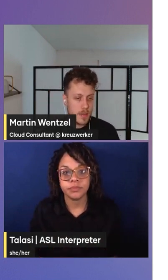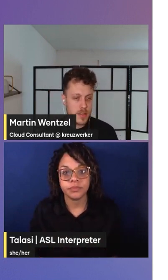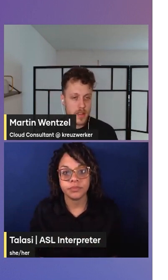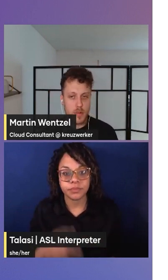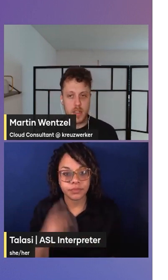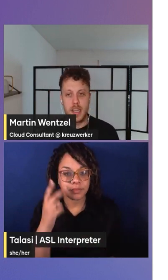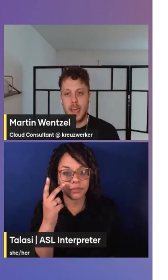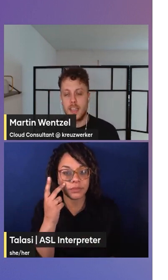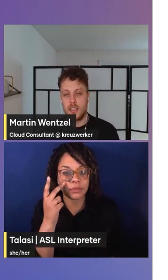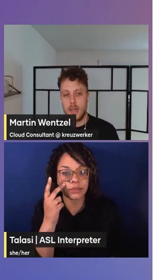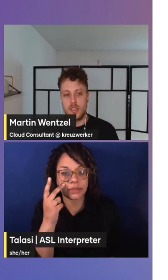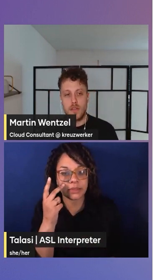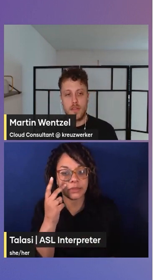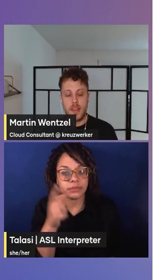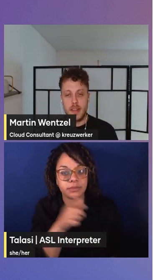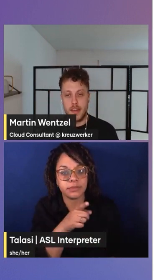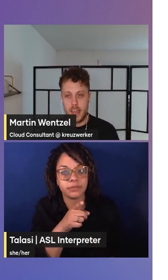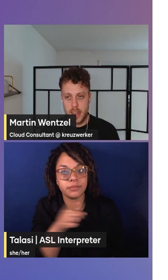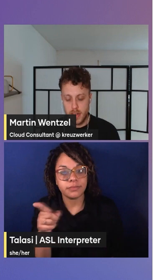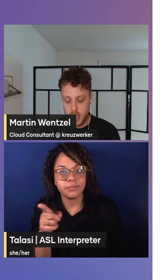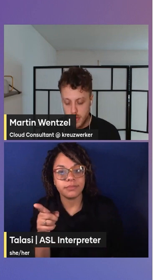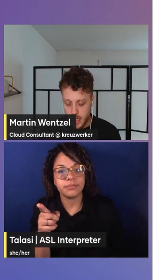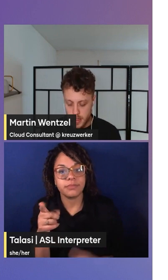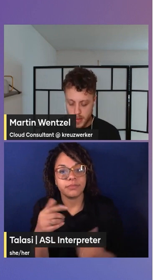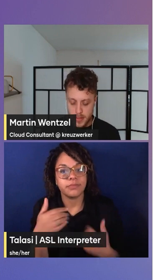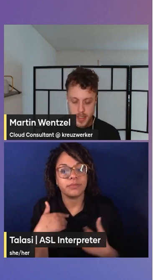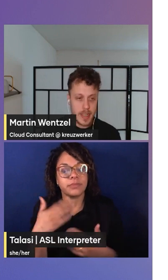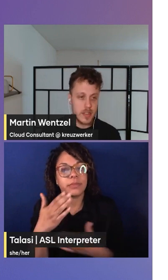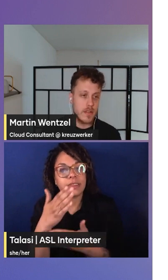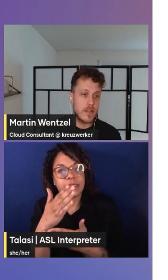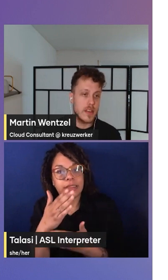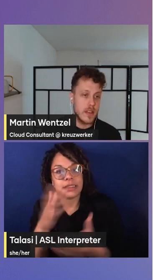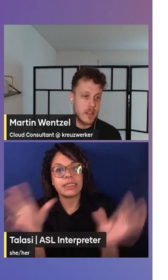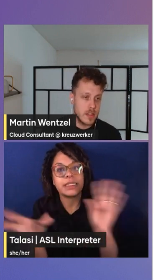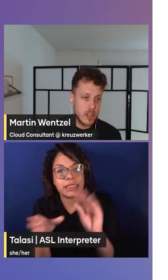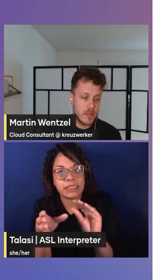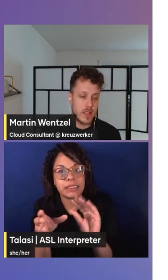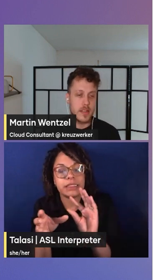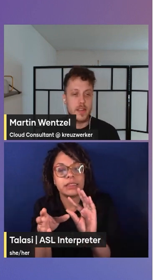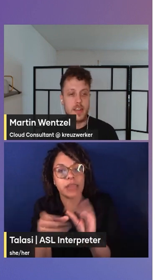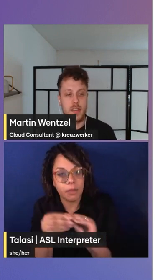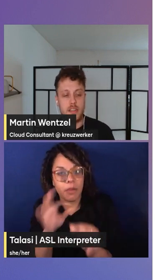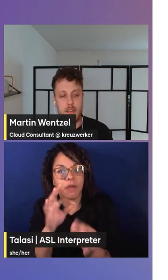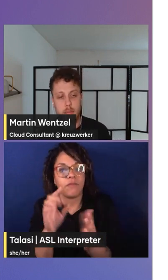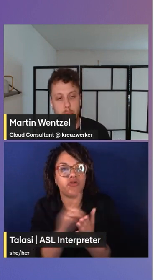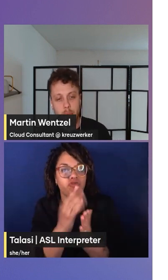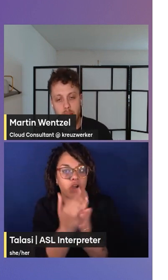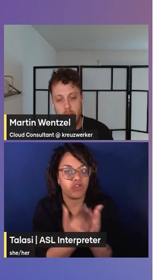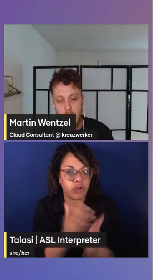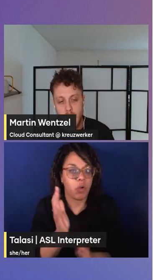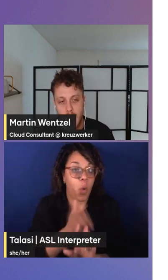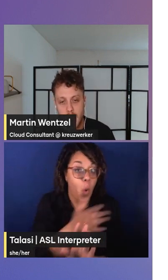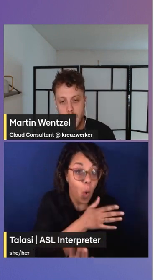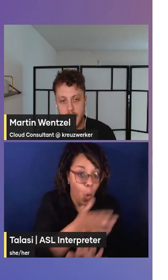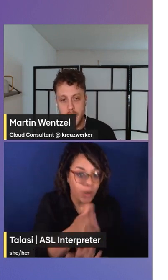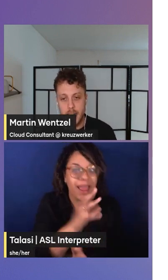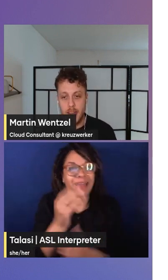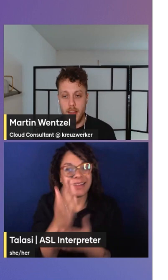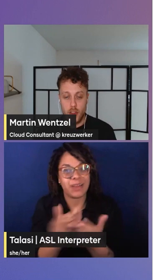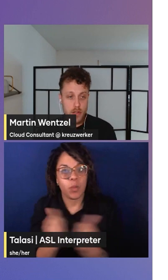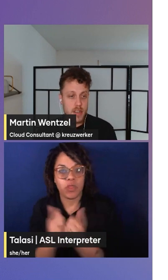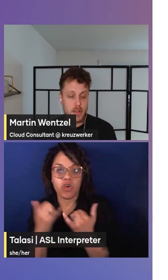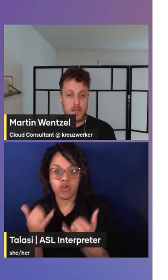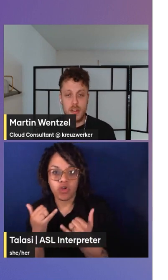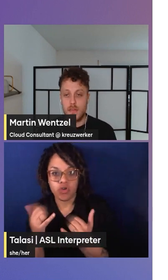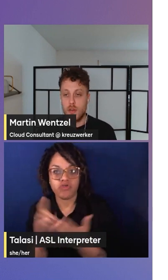hash sums, they were hash sums of the directory, and in this case of the current directory. And